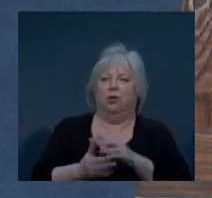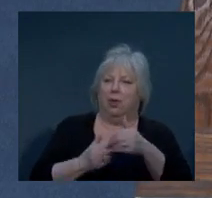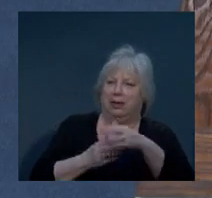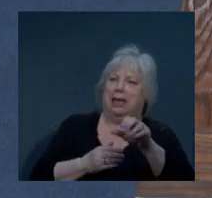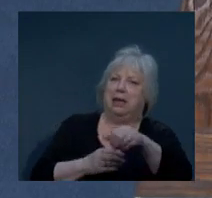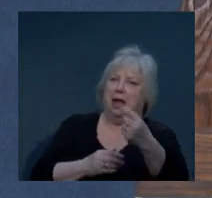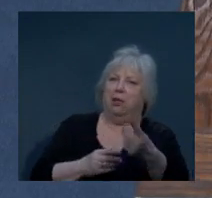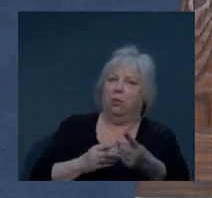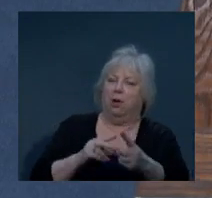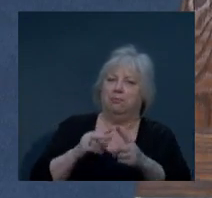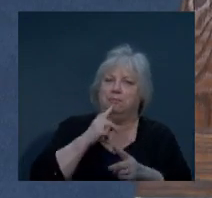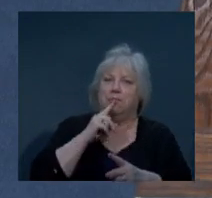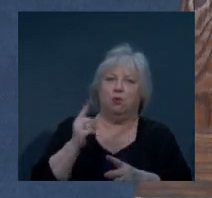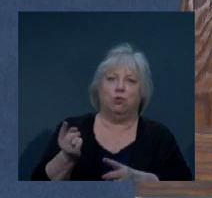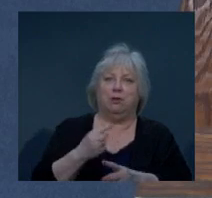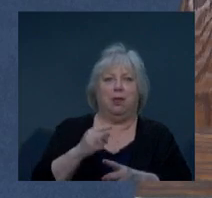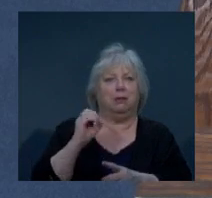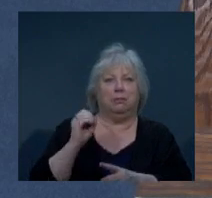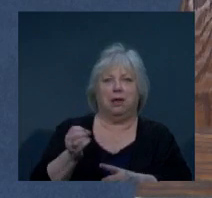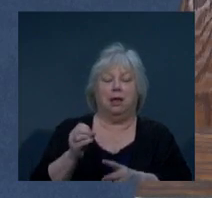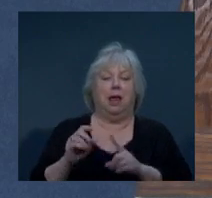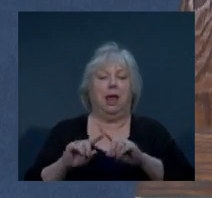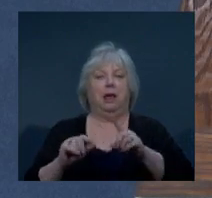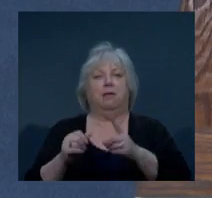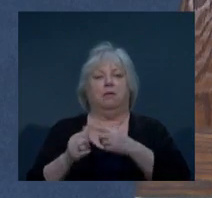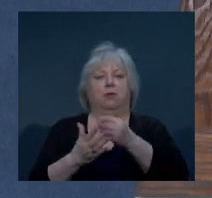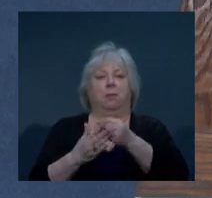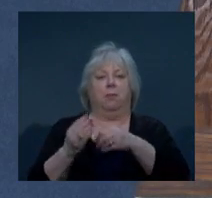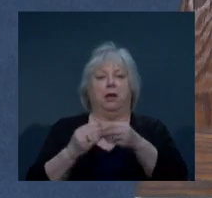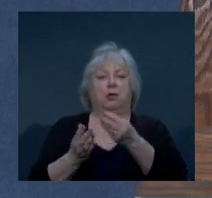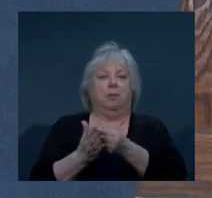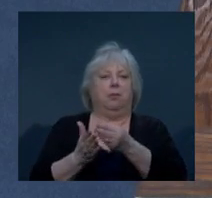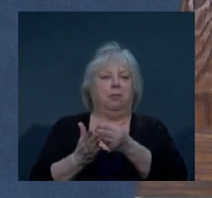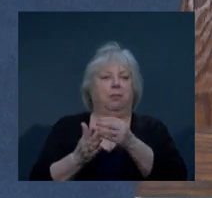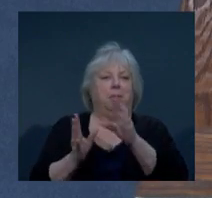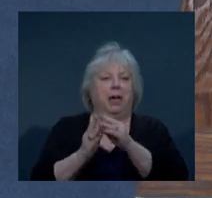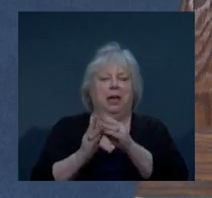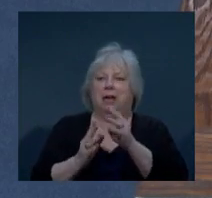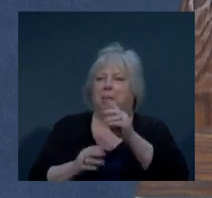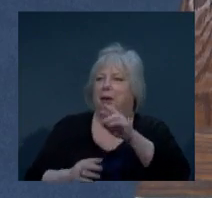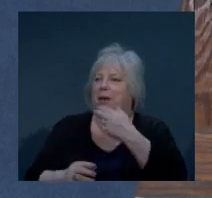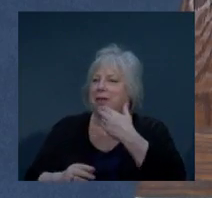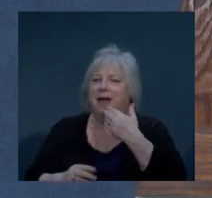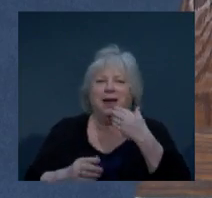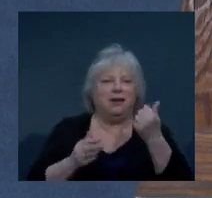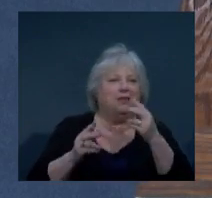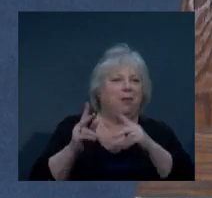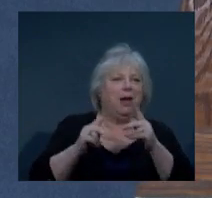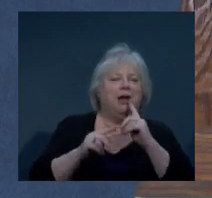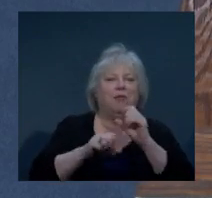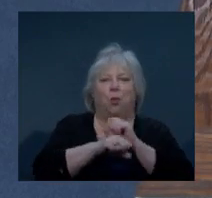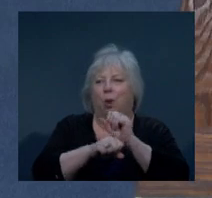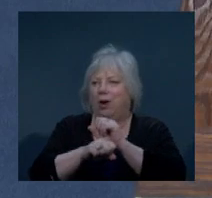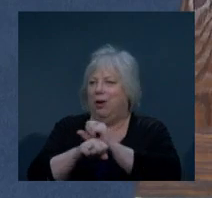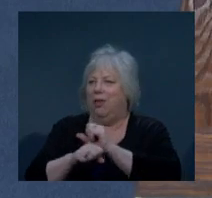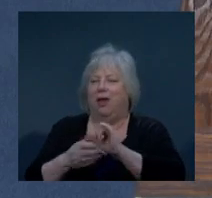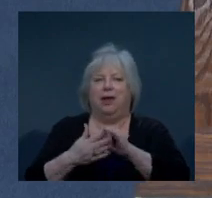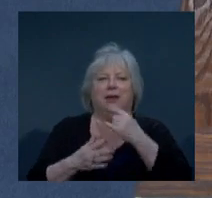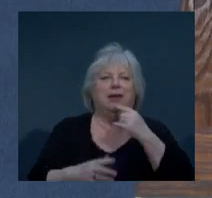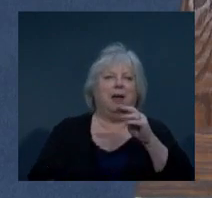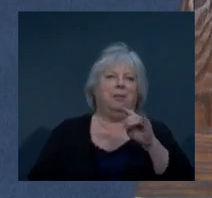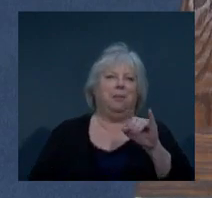got a response on it. And at the first budget meeting, the mayor thanked everybody for working on this. He said Ms. Lanahan had been working on this for